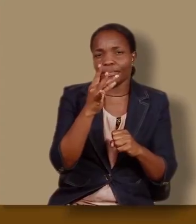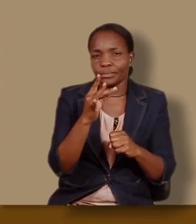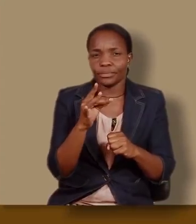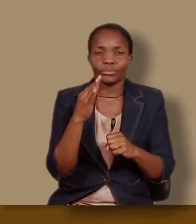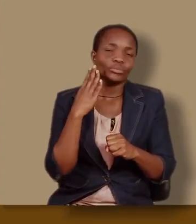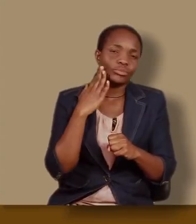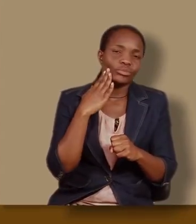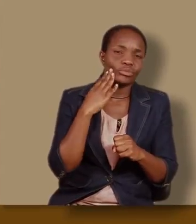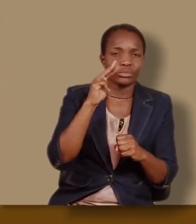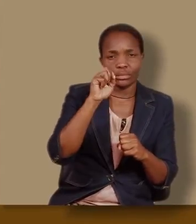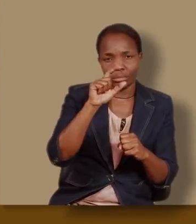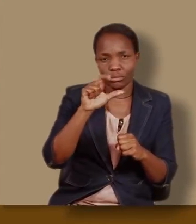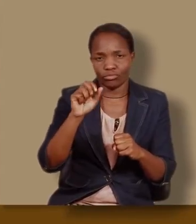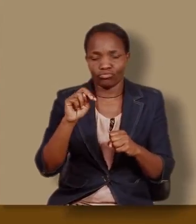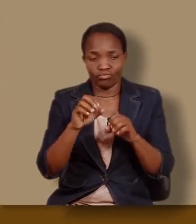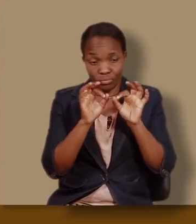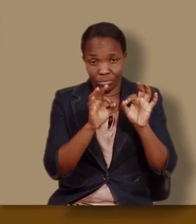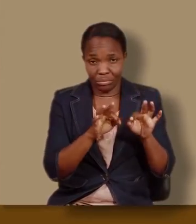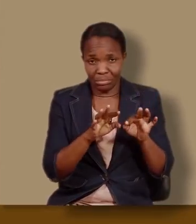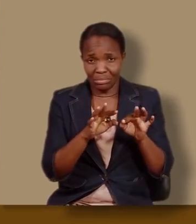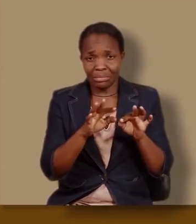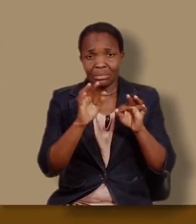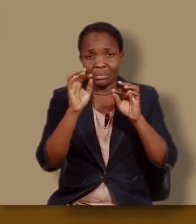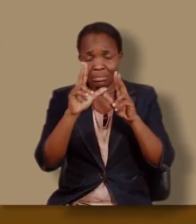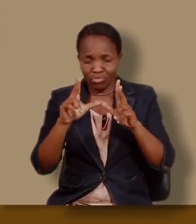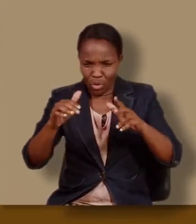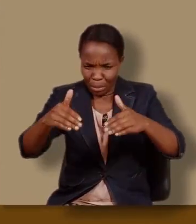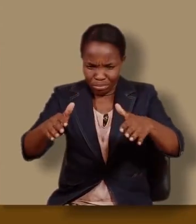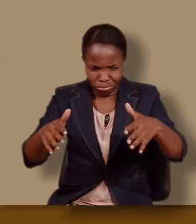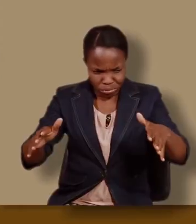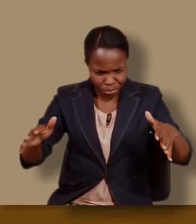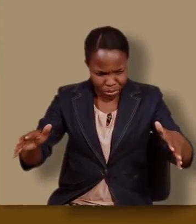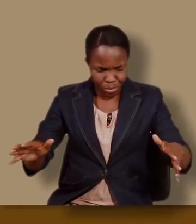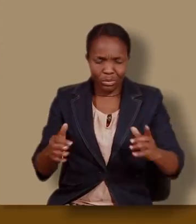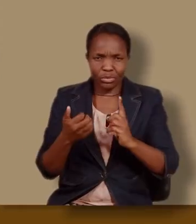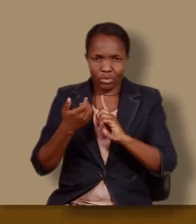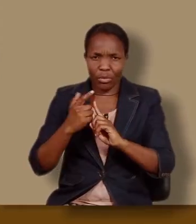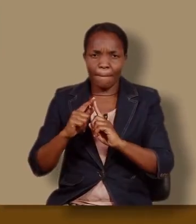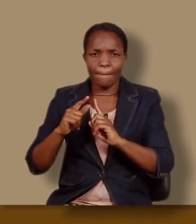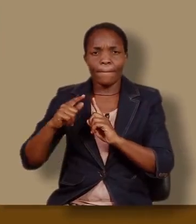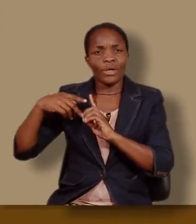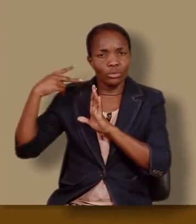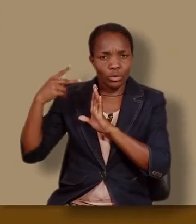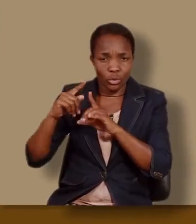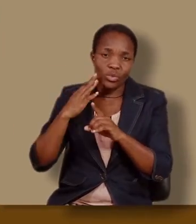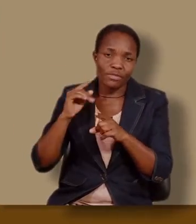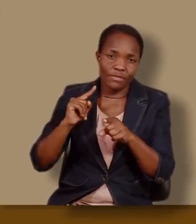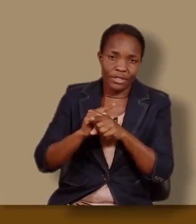had already been pushed outside of the political scene when the first campaign was made based on open racism and white